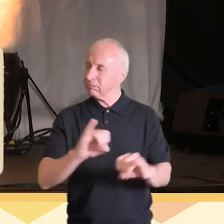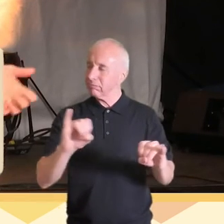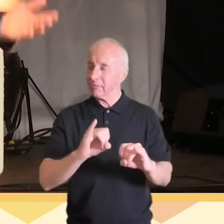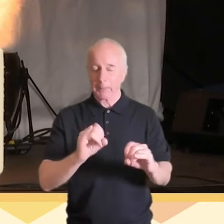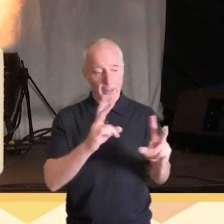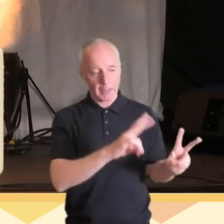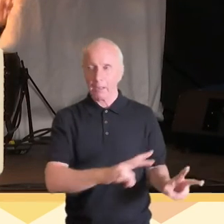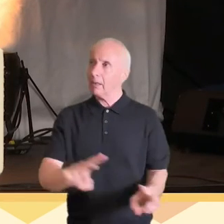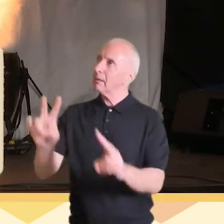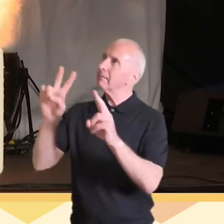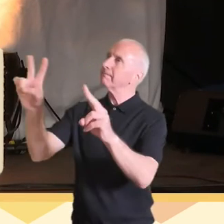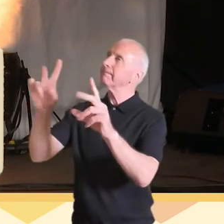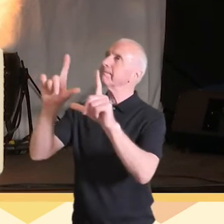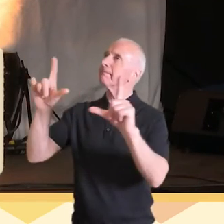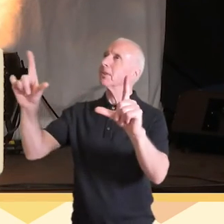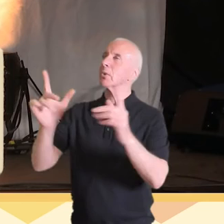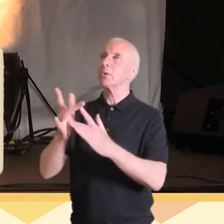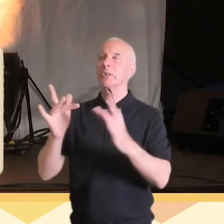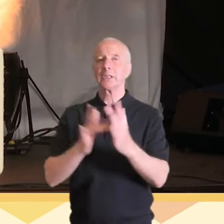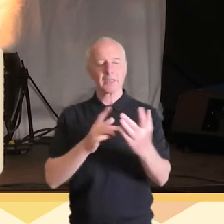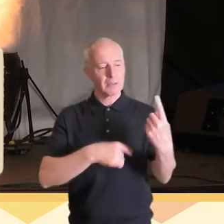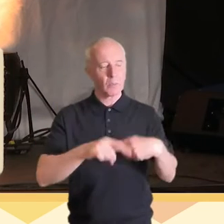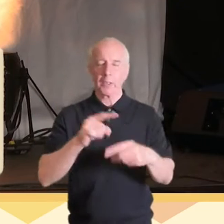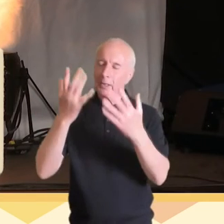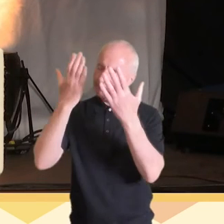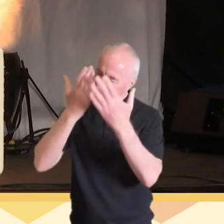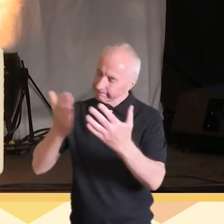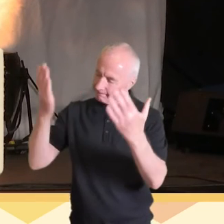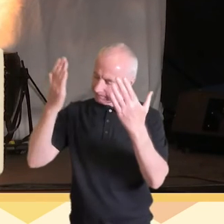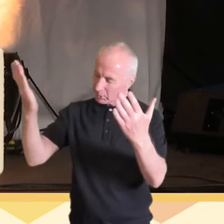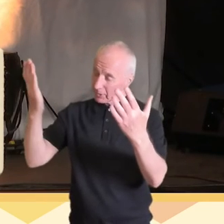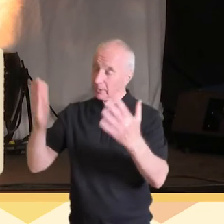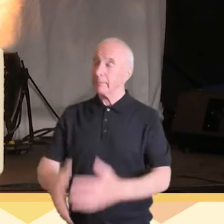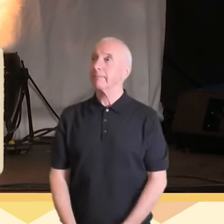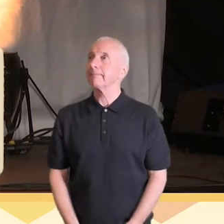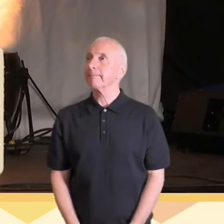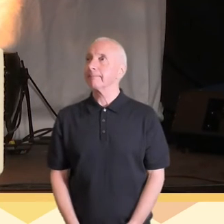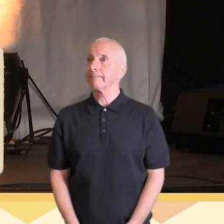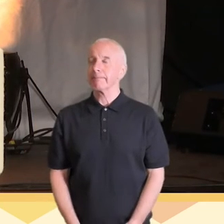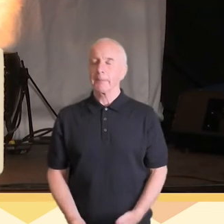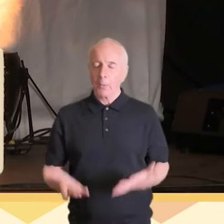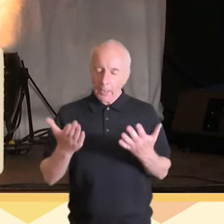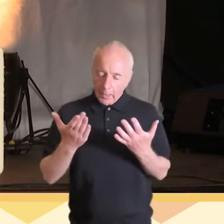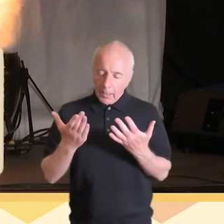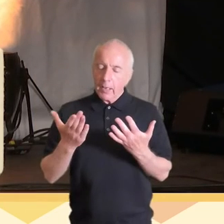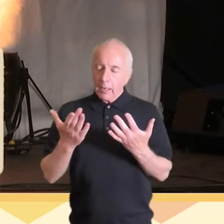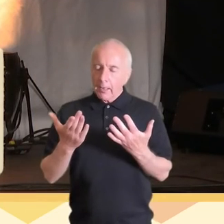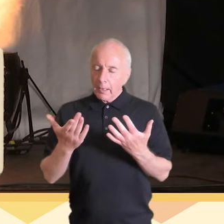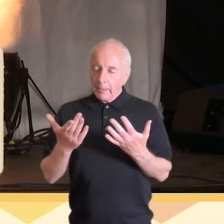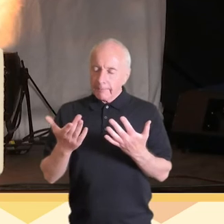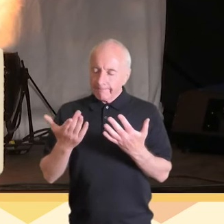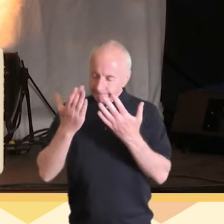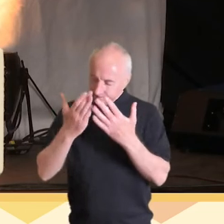eyes upon our Lord Jesus as we worship you, not only with our lips, but with our